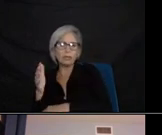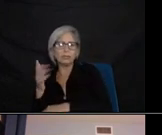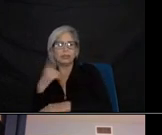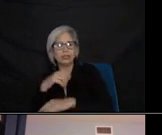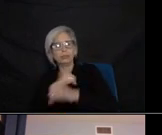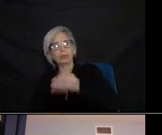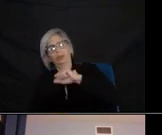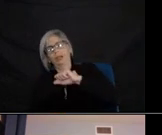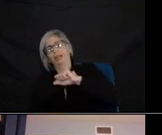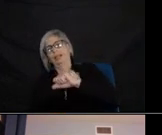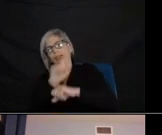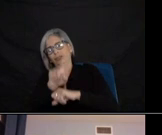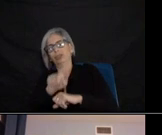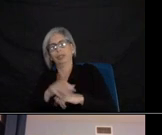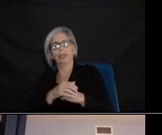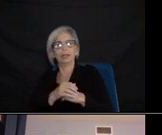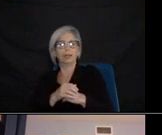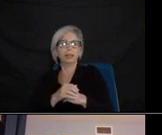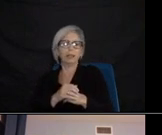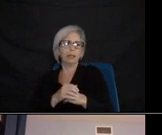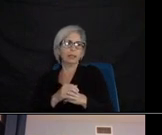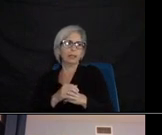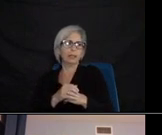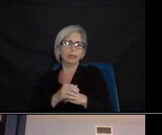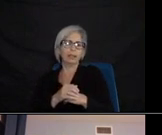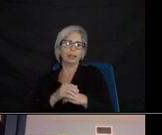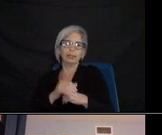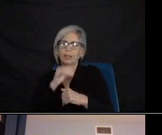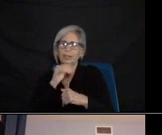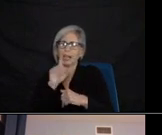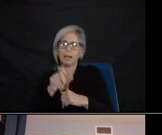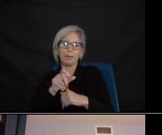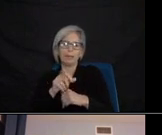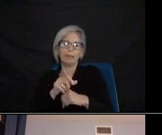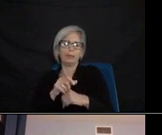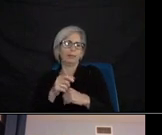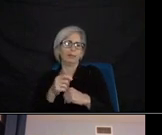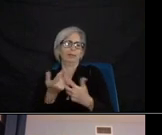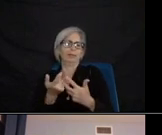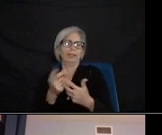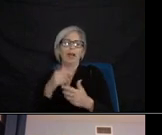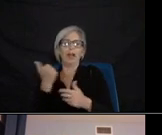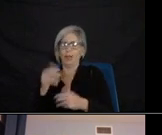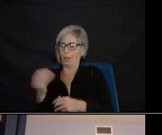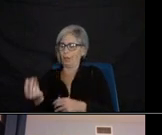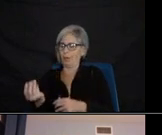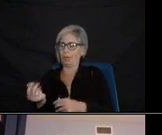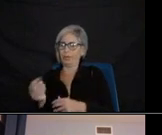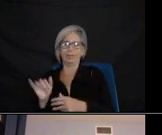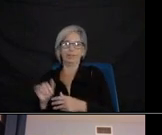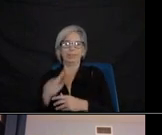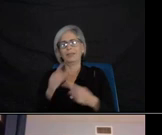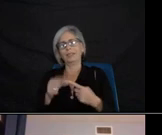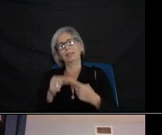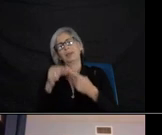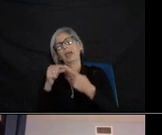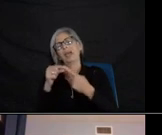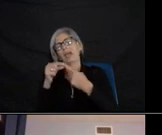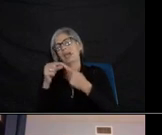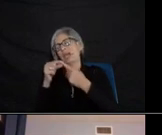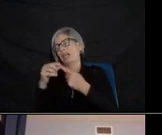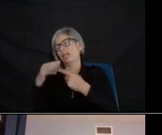protected. And this should not be just rubber stamped, just like other properties. This is a very special